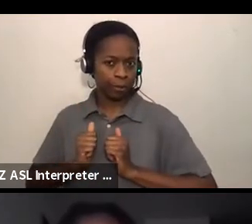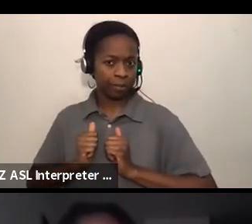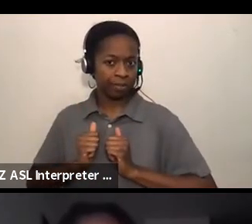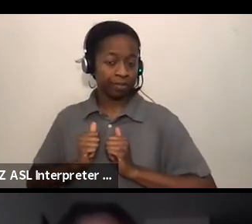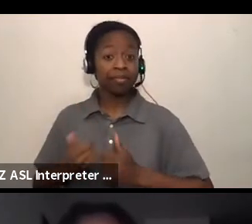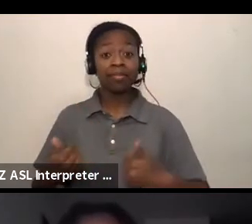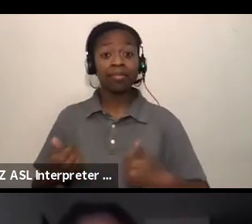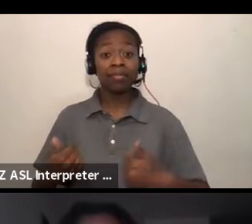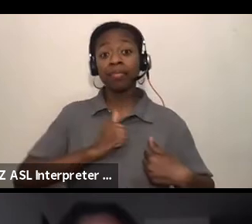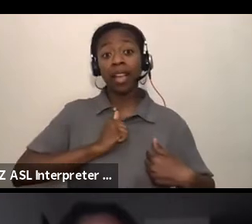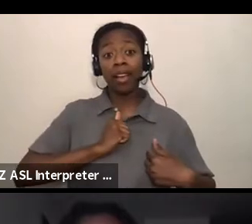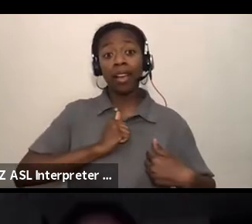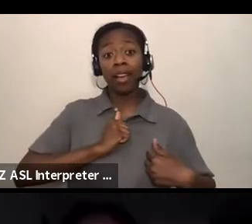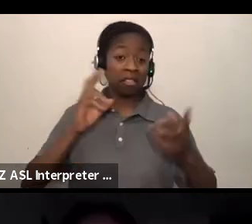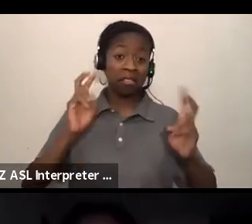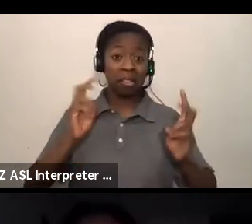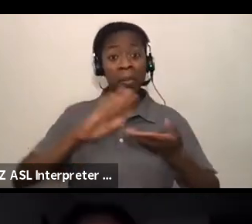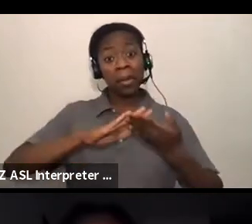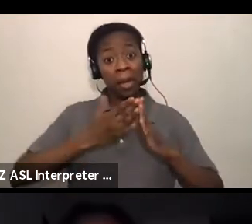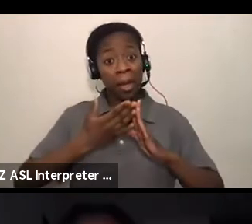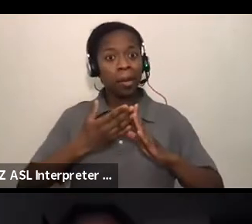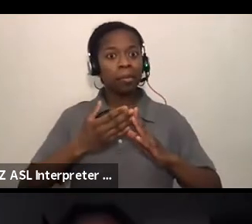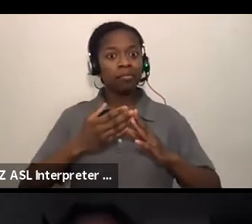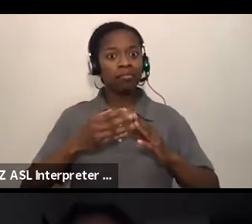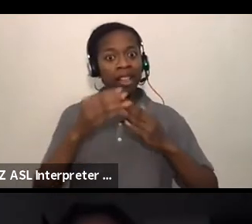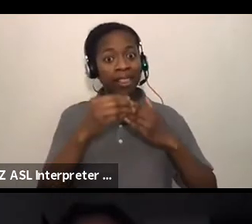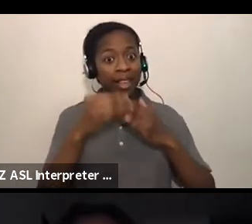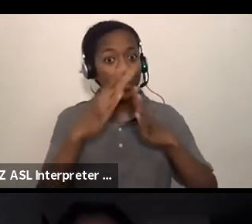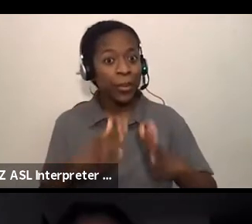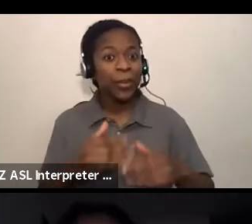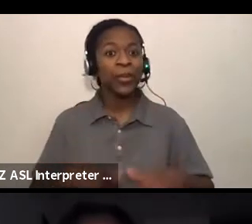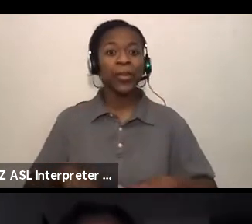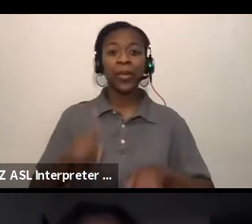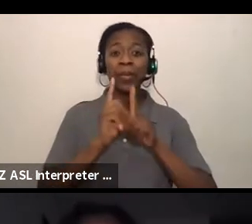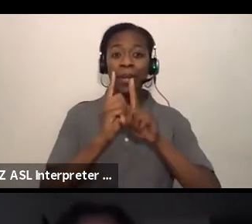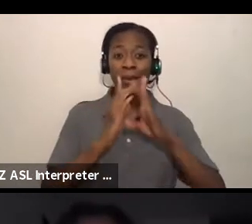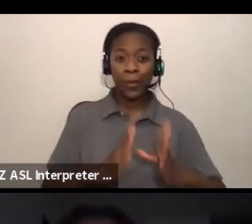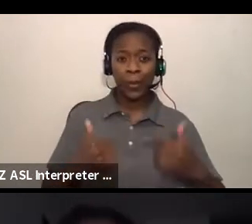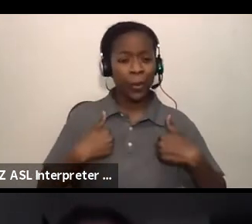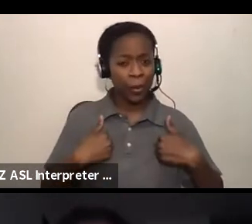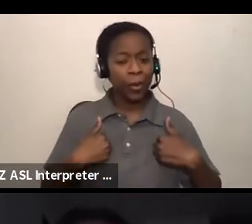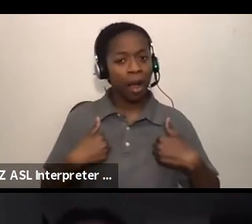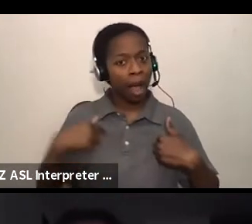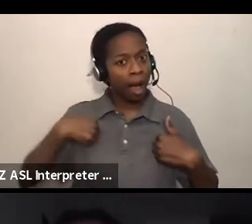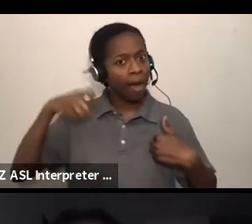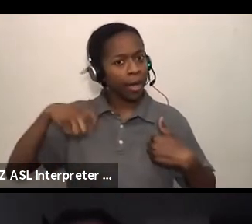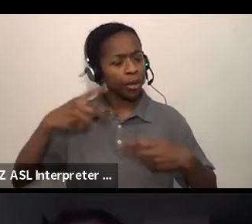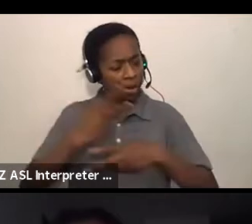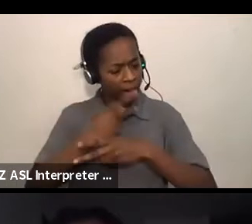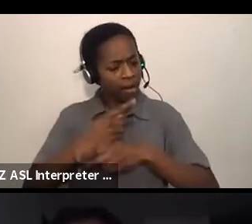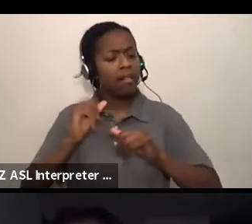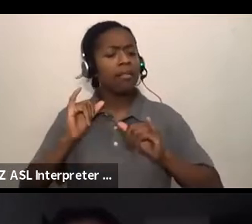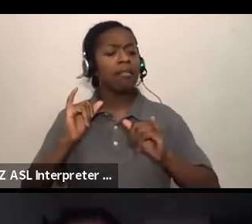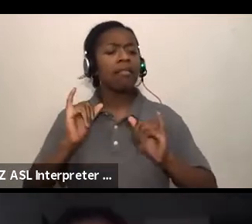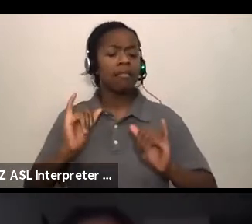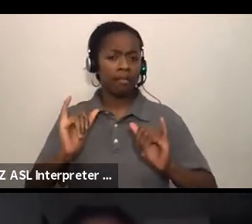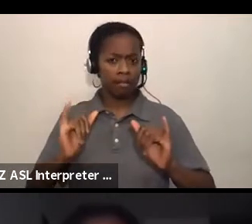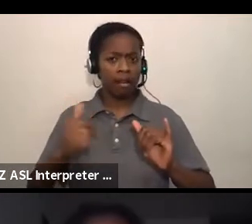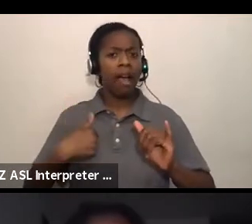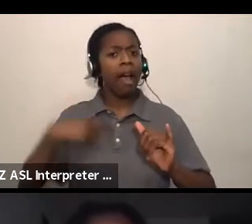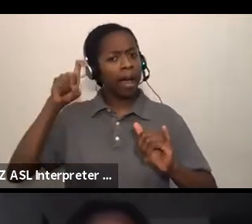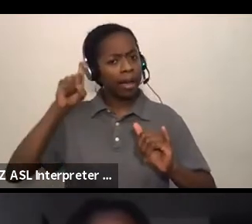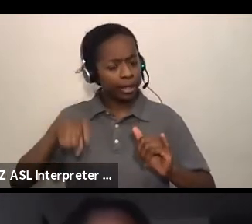of like a leader and a mentor. So, but I had to understand that for myself, that look, I have to